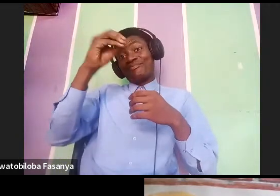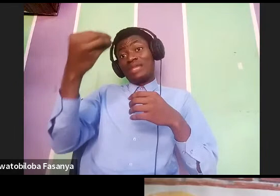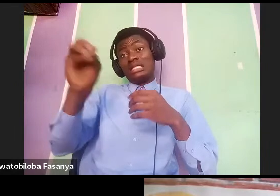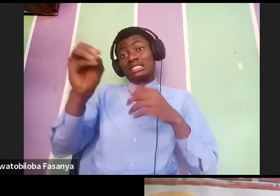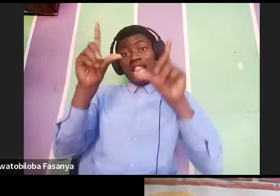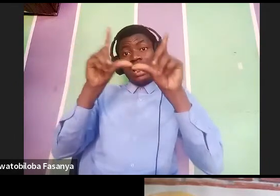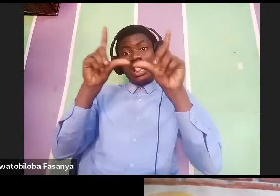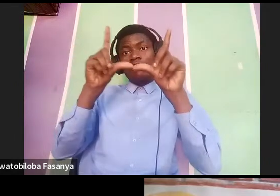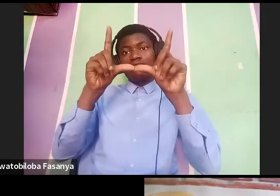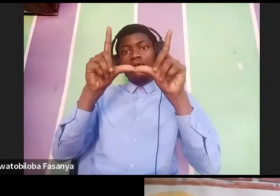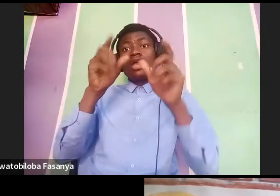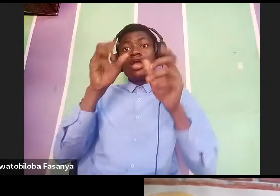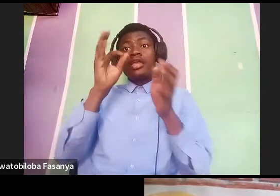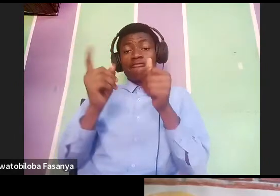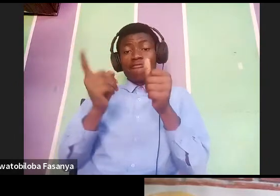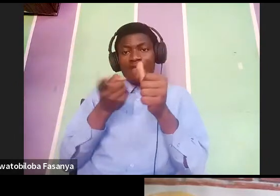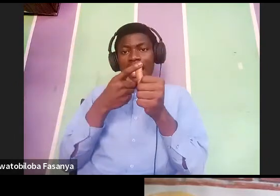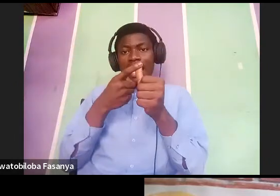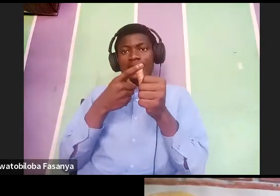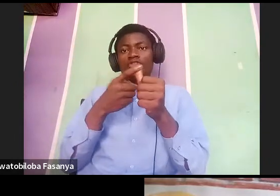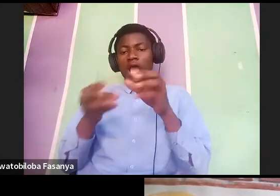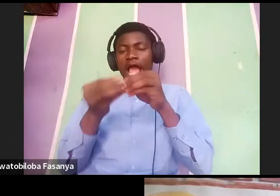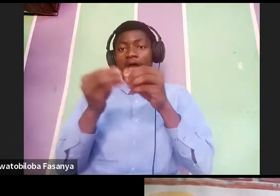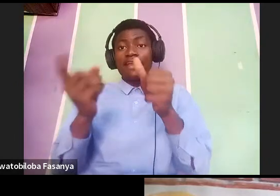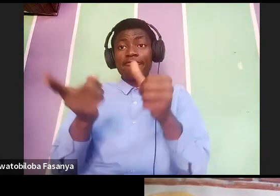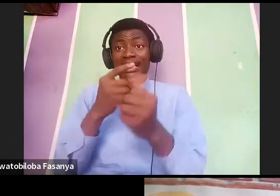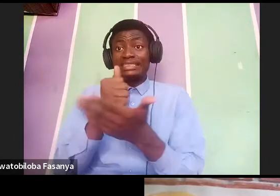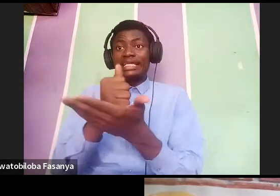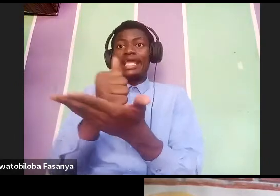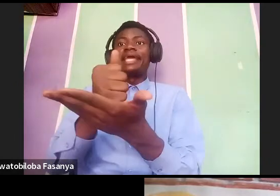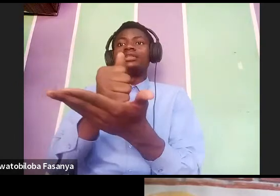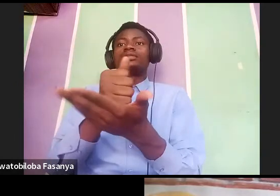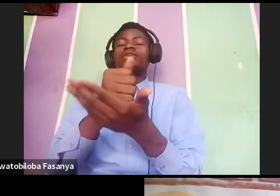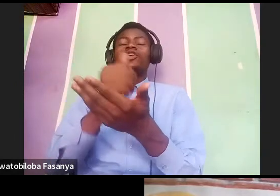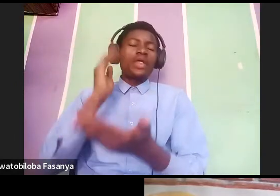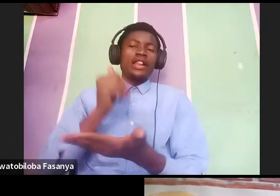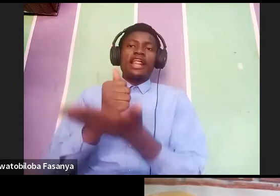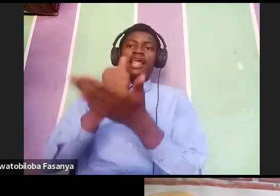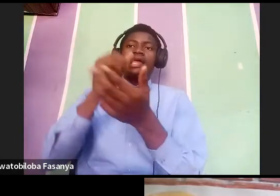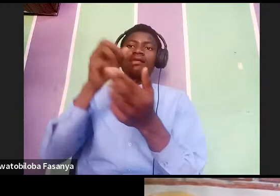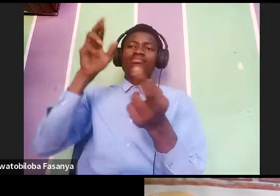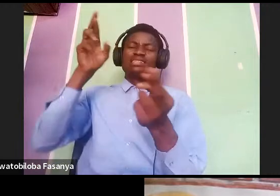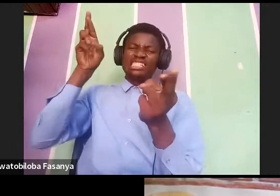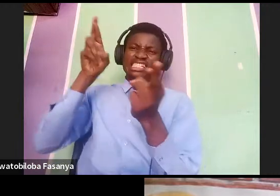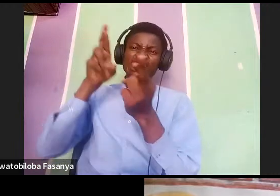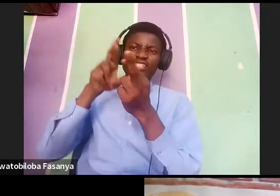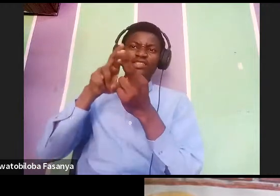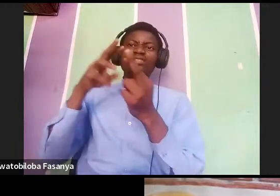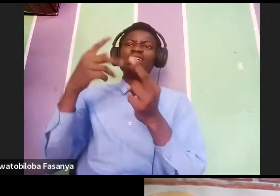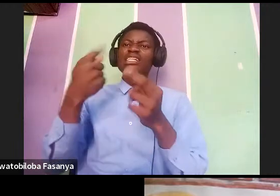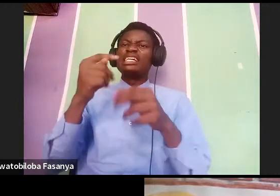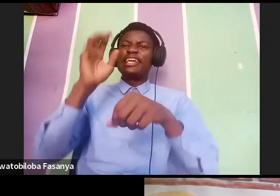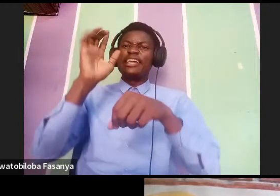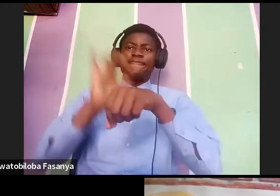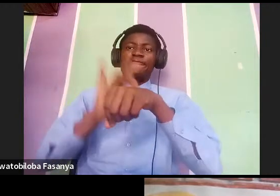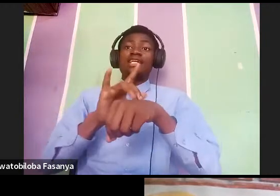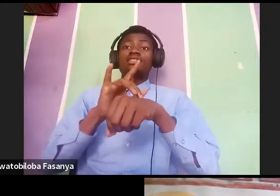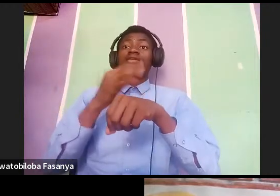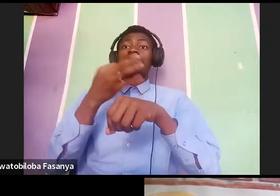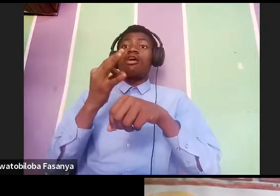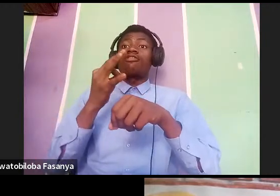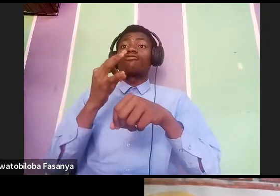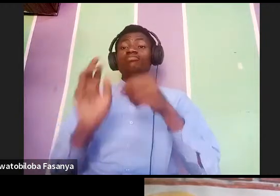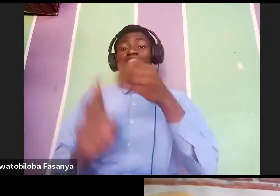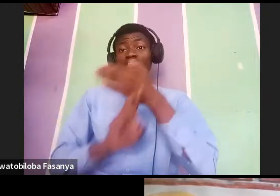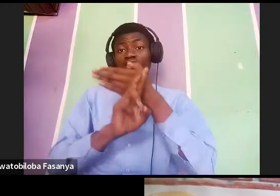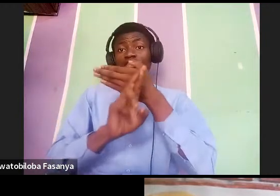3, to level 2, level 4, and we reduce the effect and the severity. Basically, what should be done when that happens is